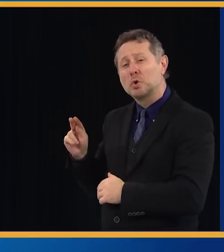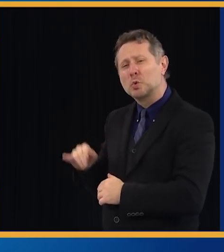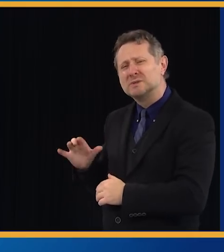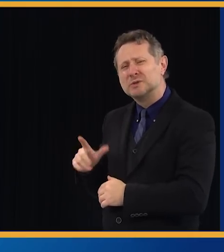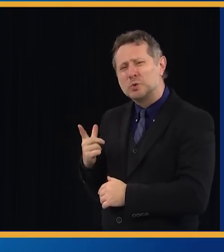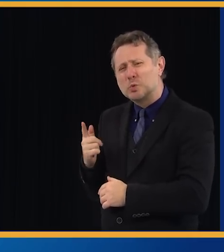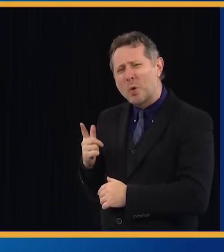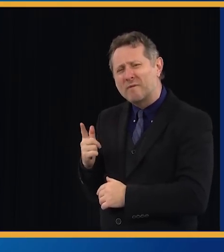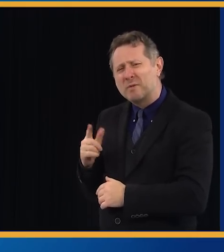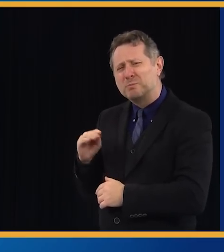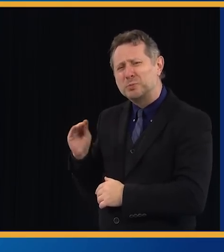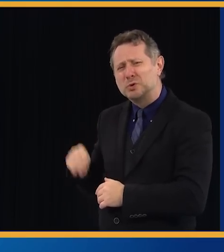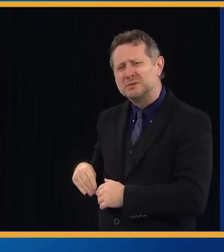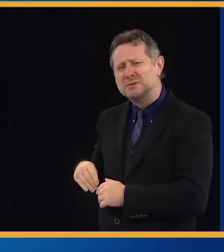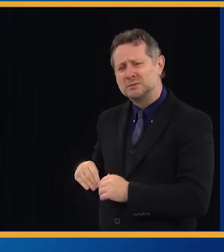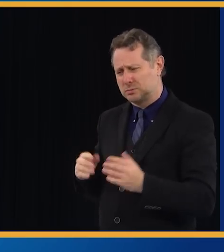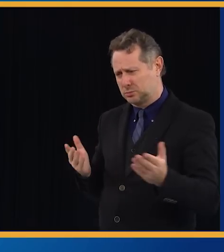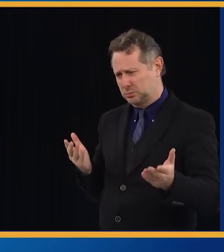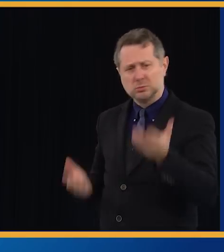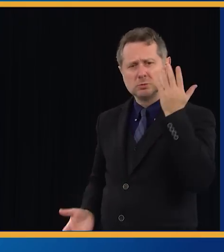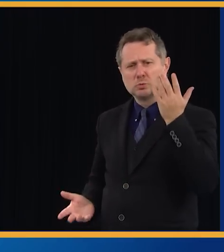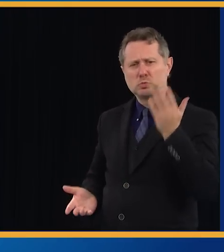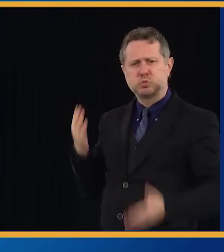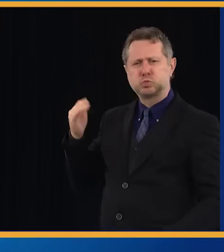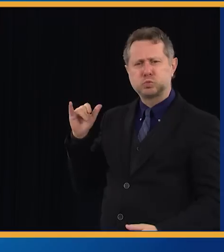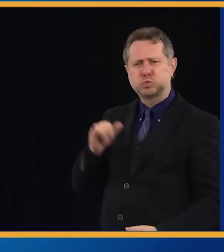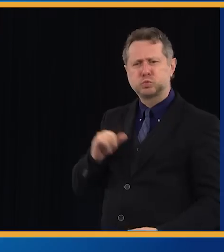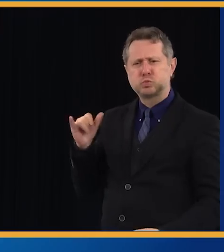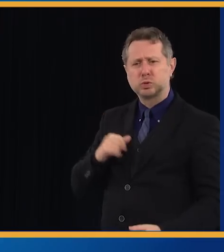with 21% is not the same thing